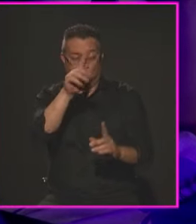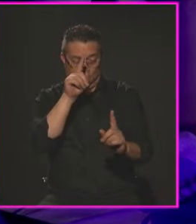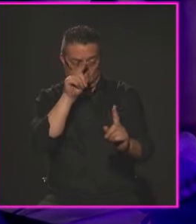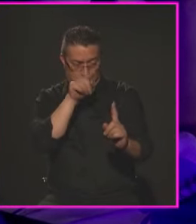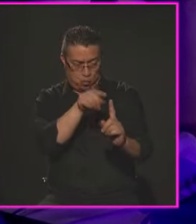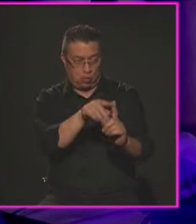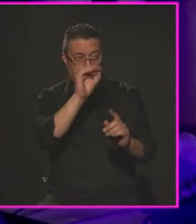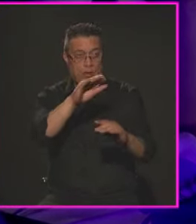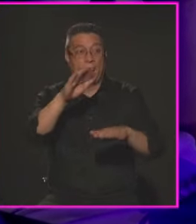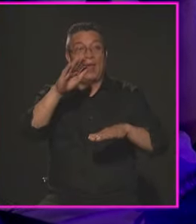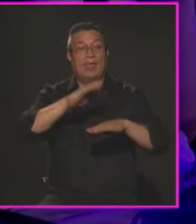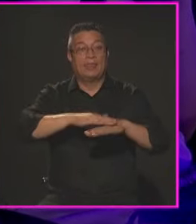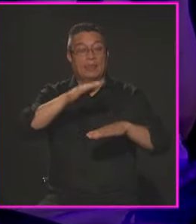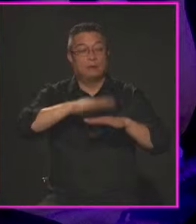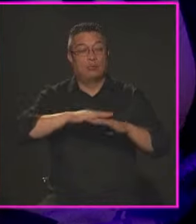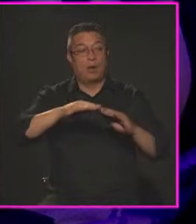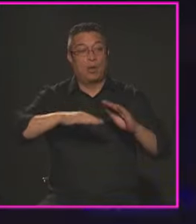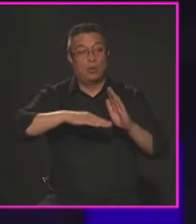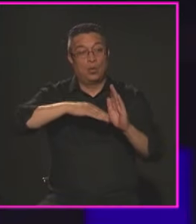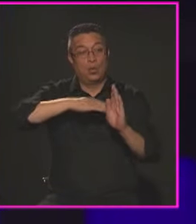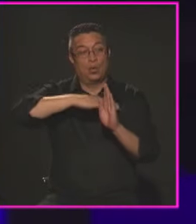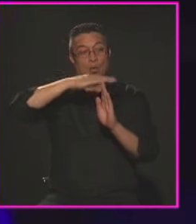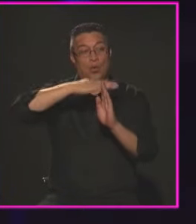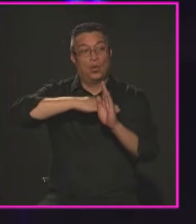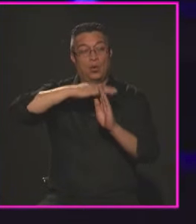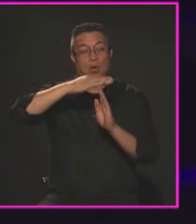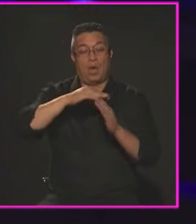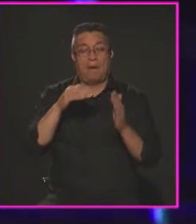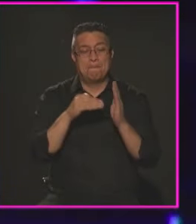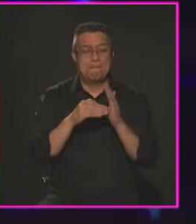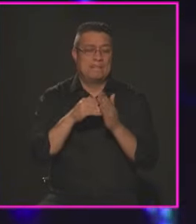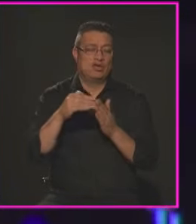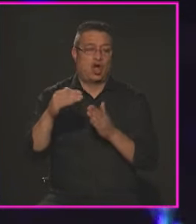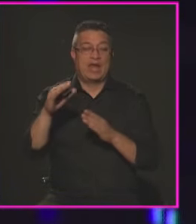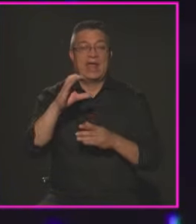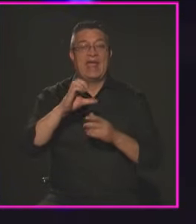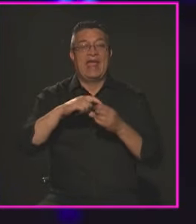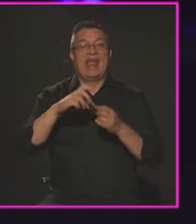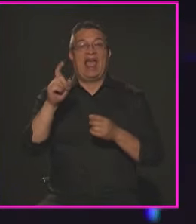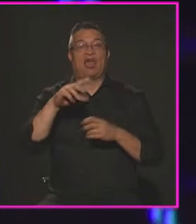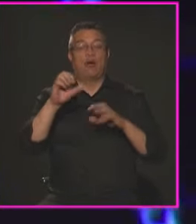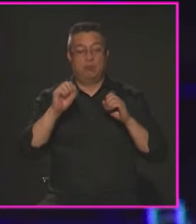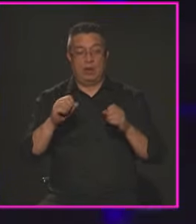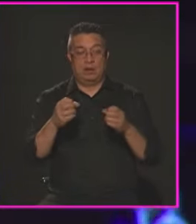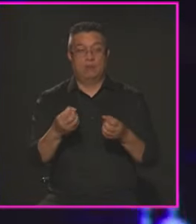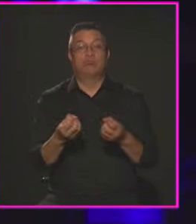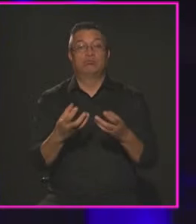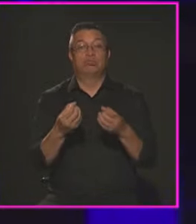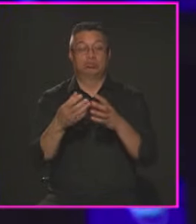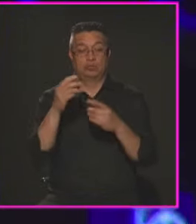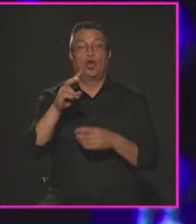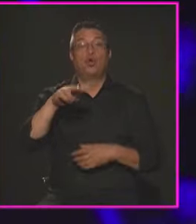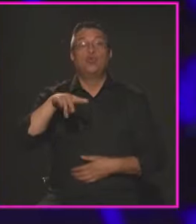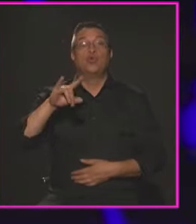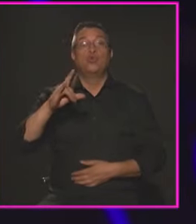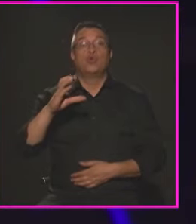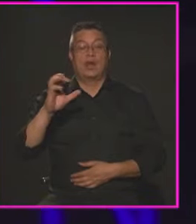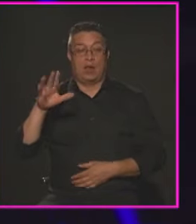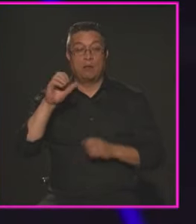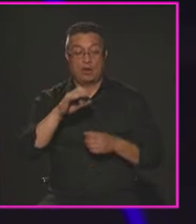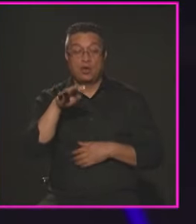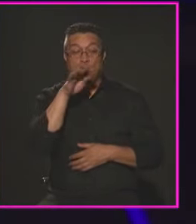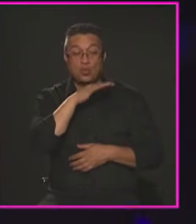inside the stars, millions of degrees. You can ignite nuclear reactions. And paradoxically, you can also use laser light to stop atoms, to